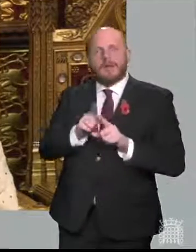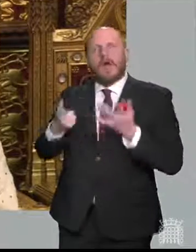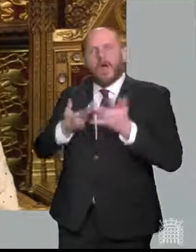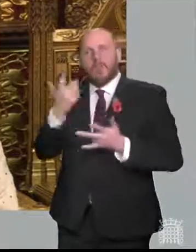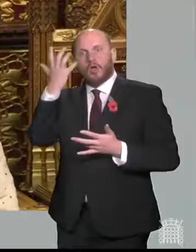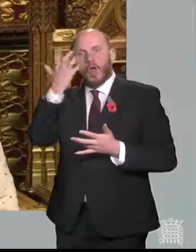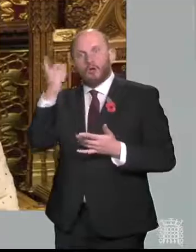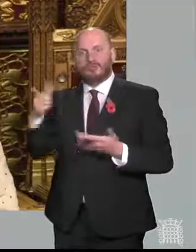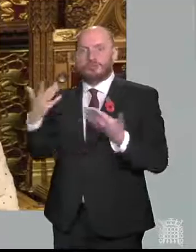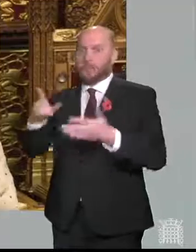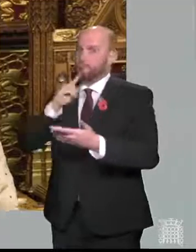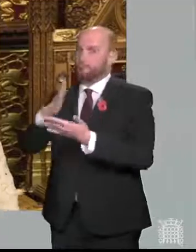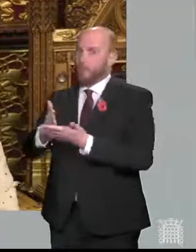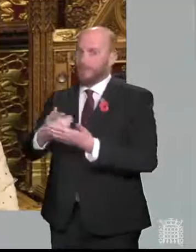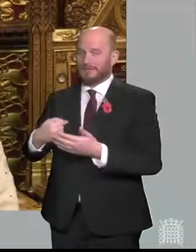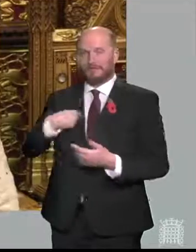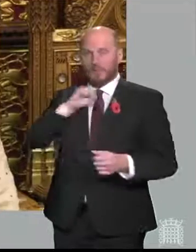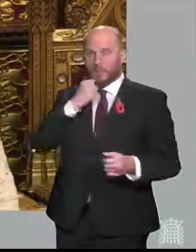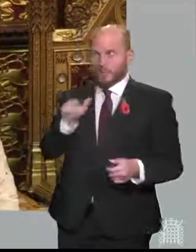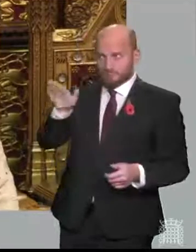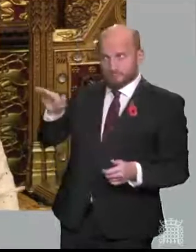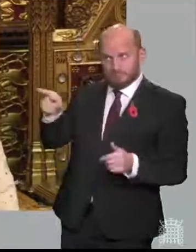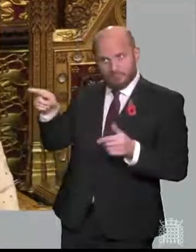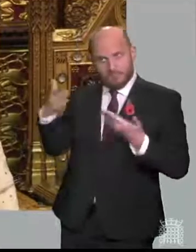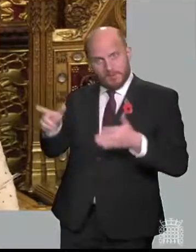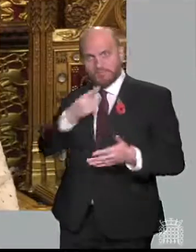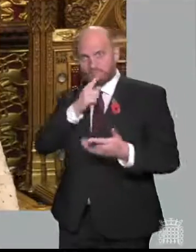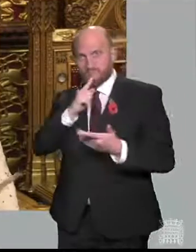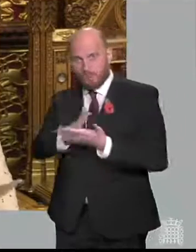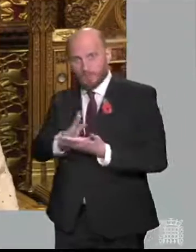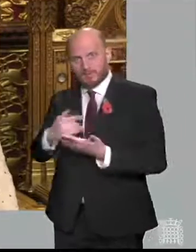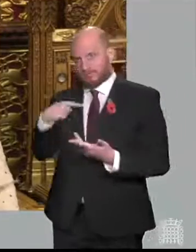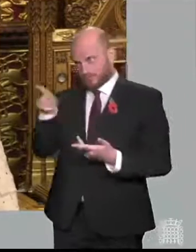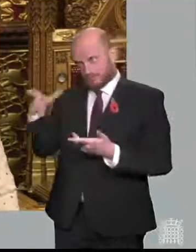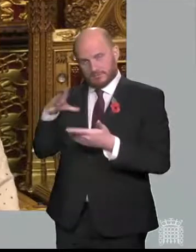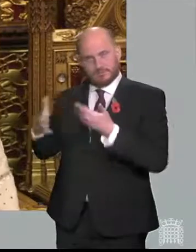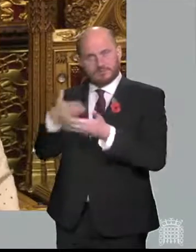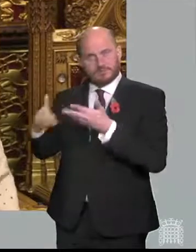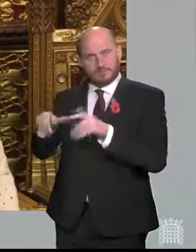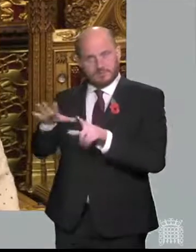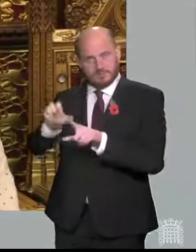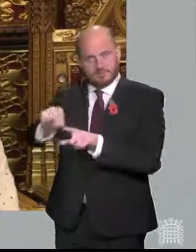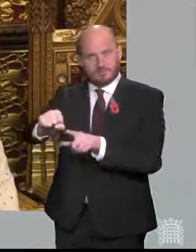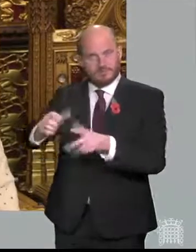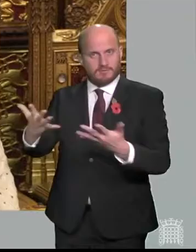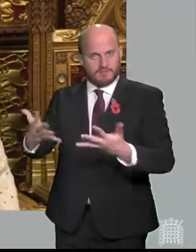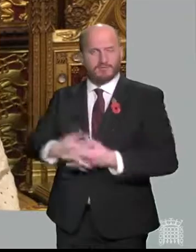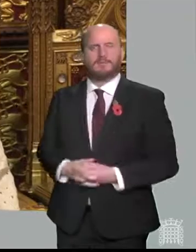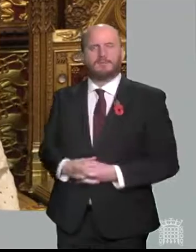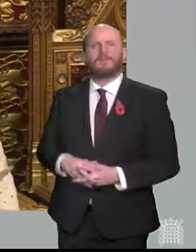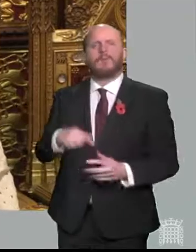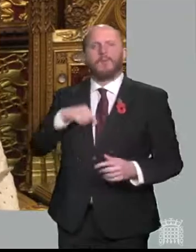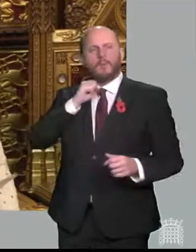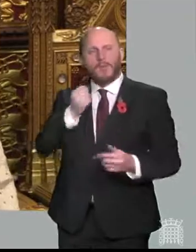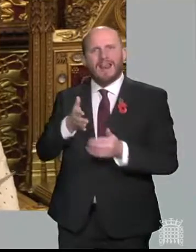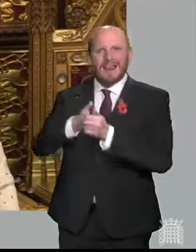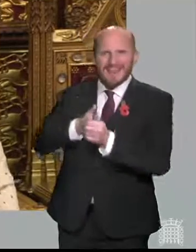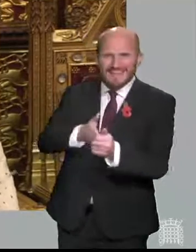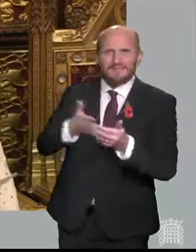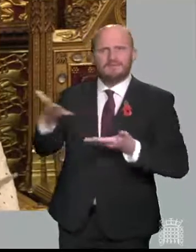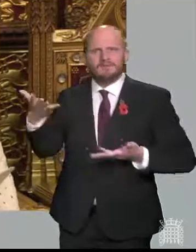The United Kingdom will continue to lead international discussions to ensure that